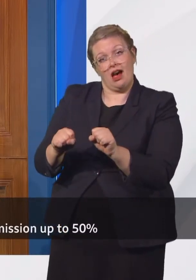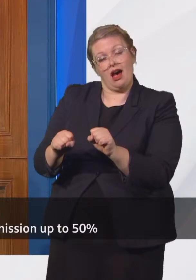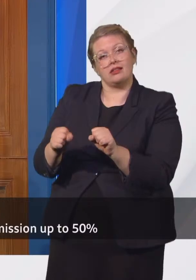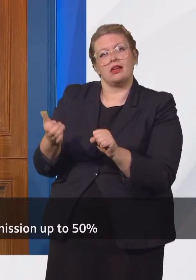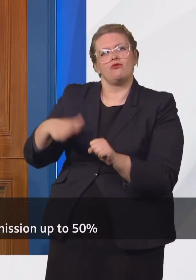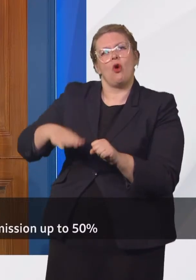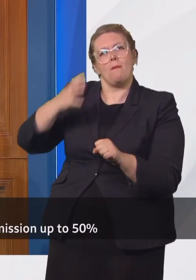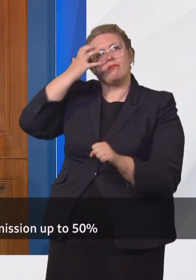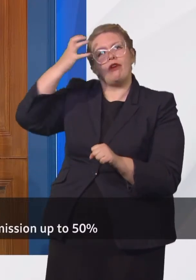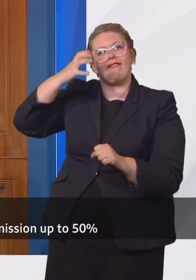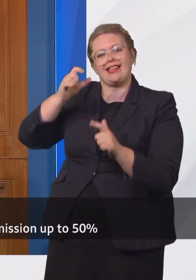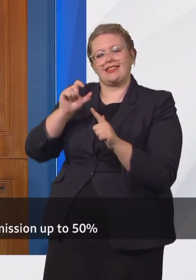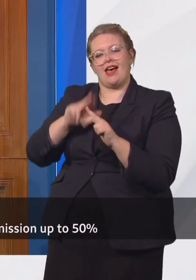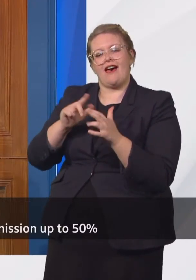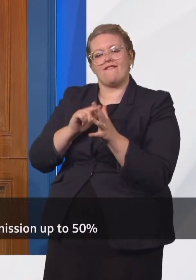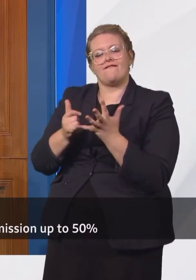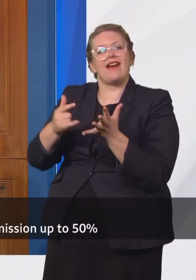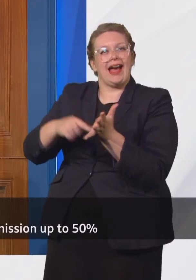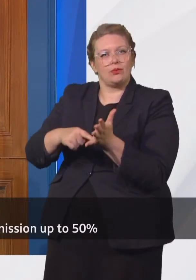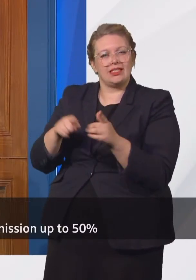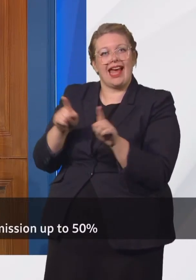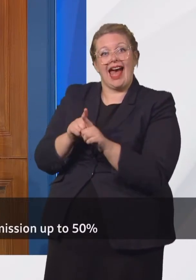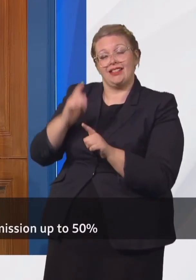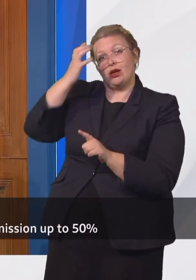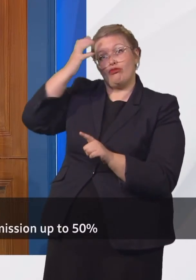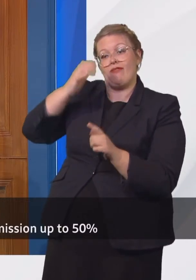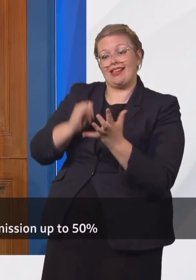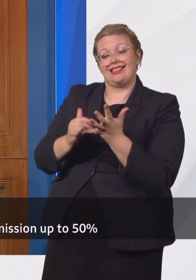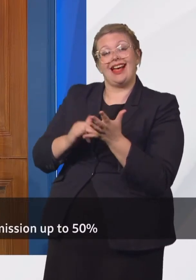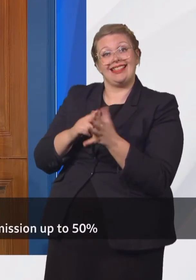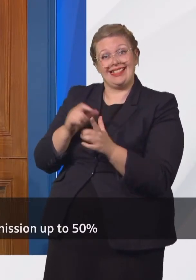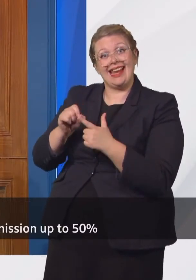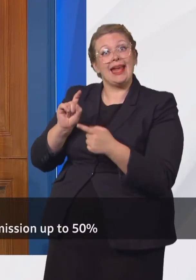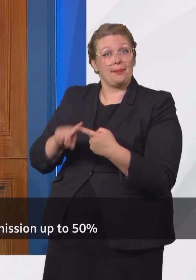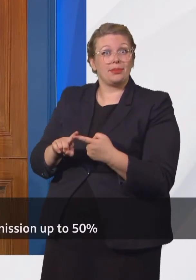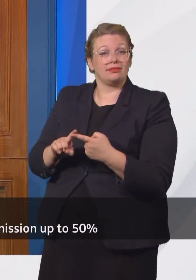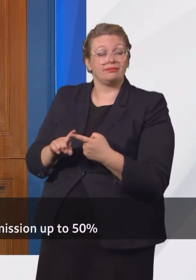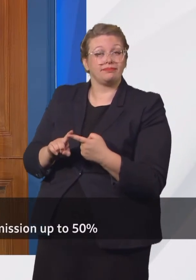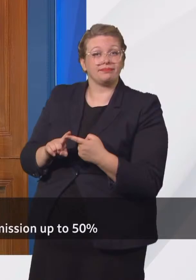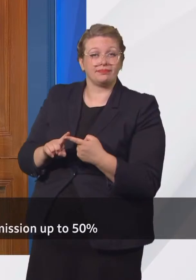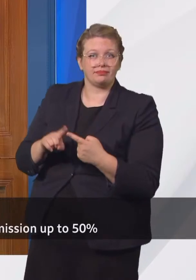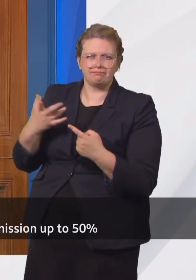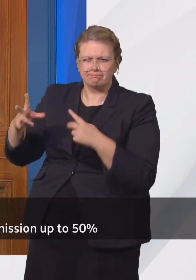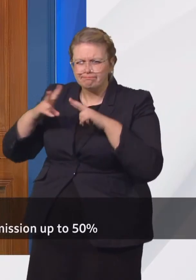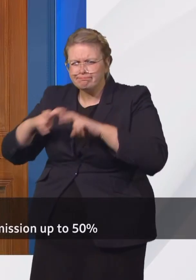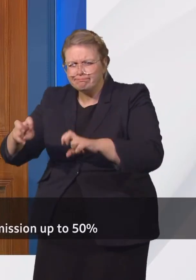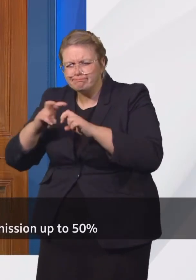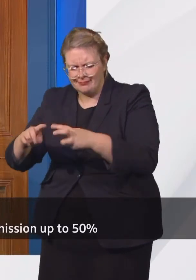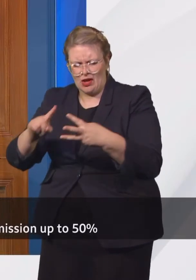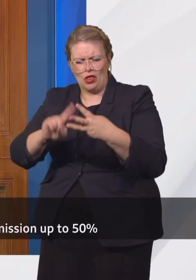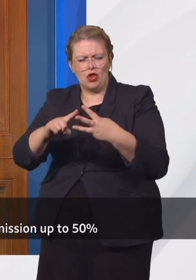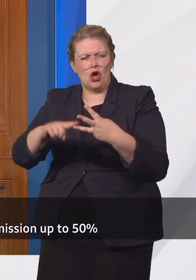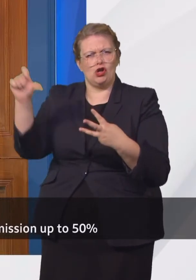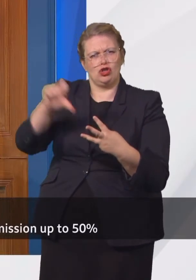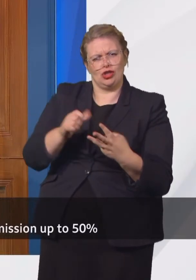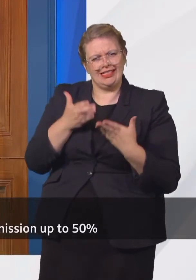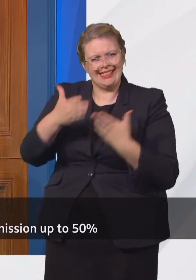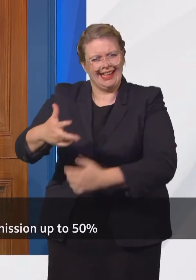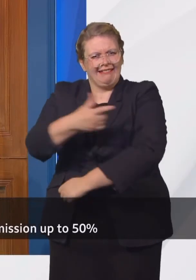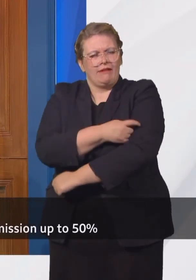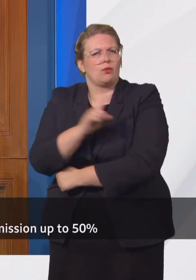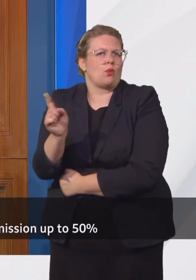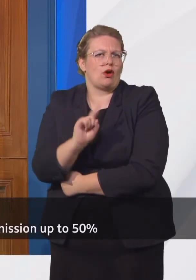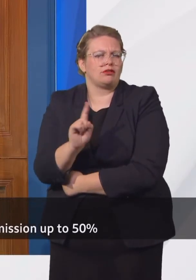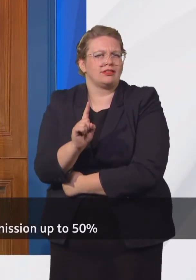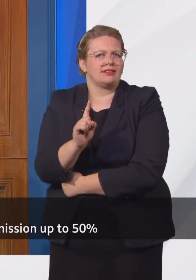many people across the UK because so many of us will have had a course of vaccines by then, and people